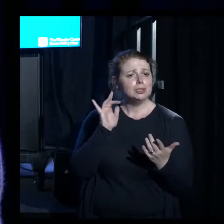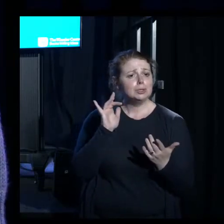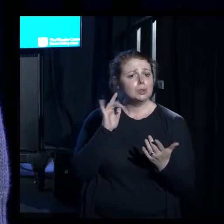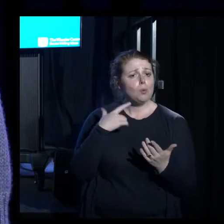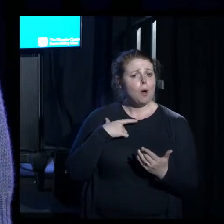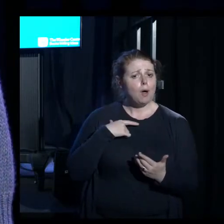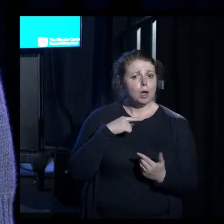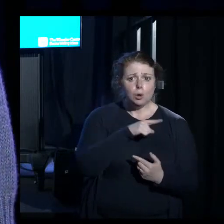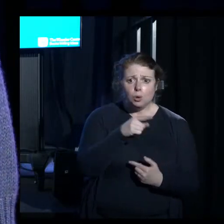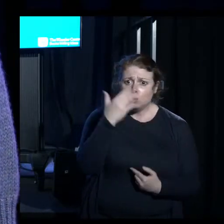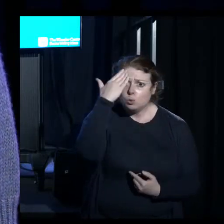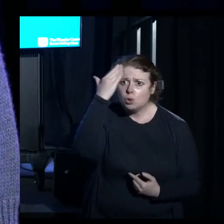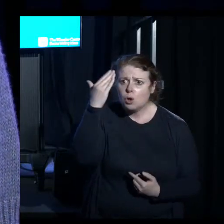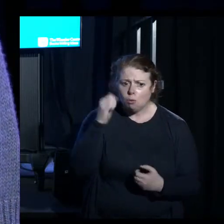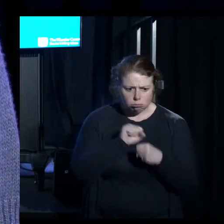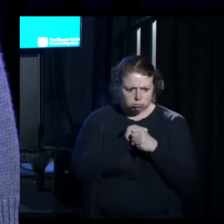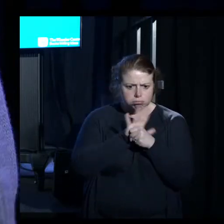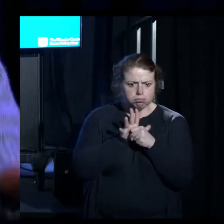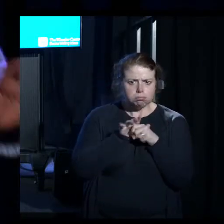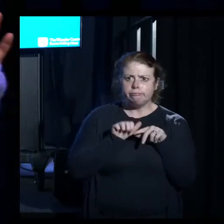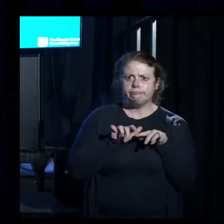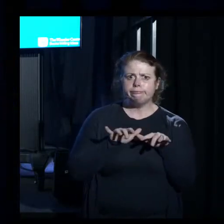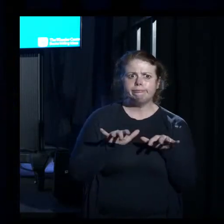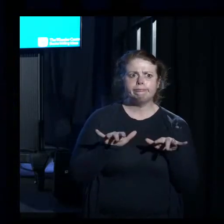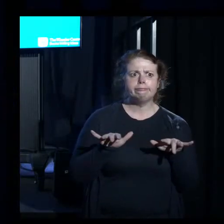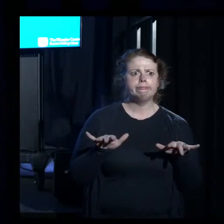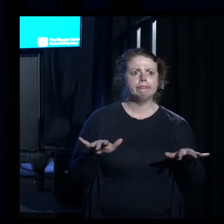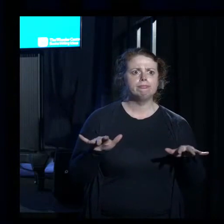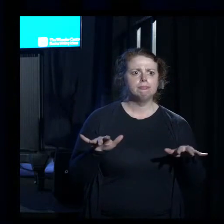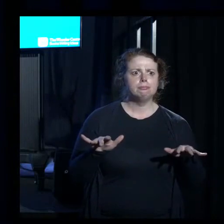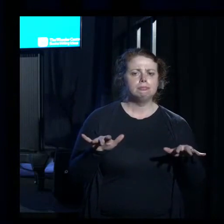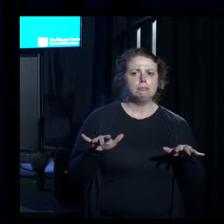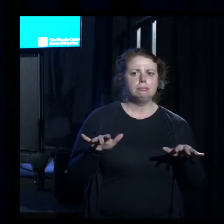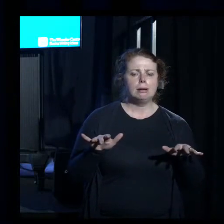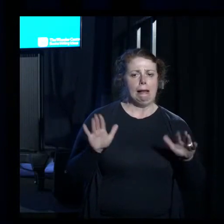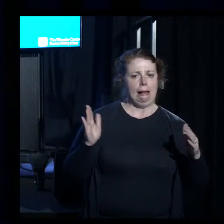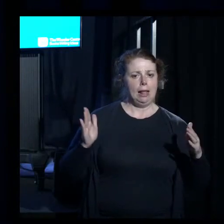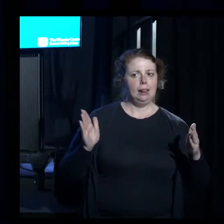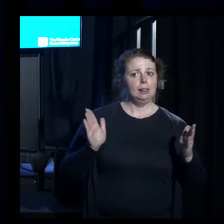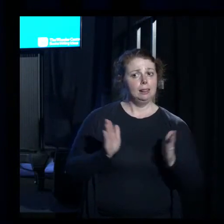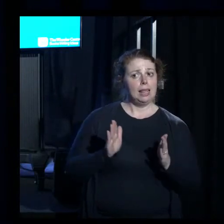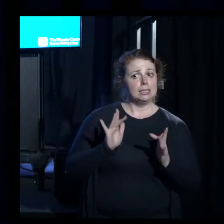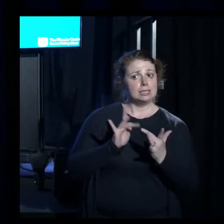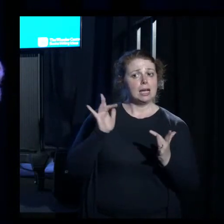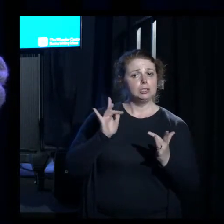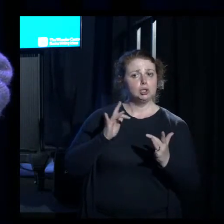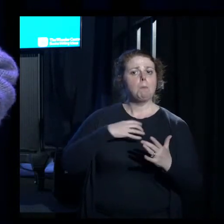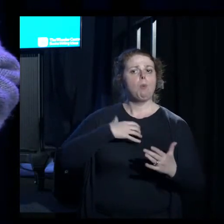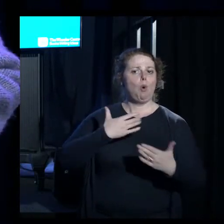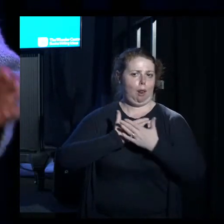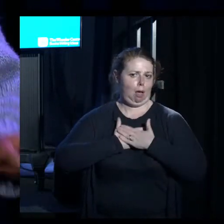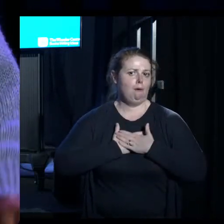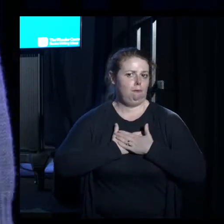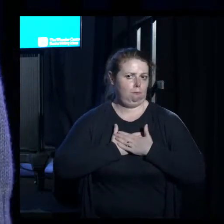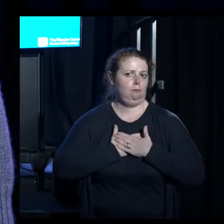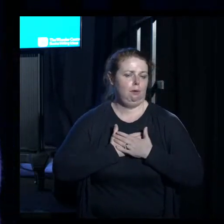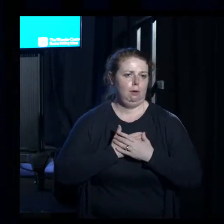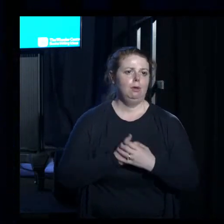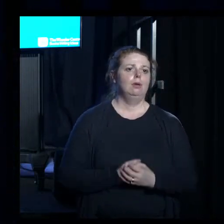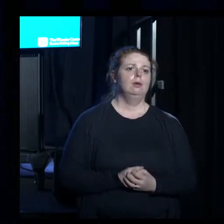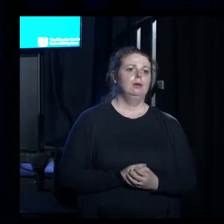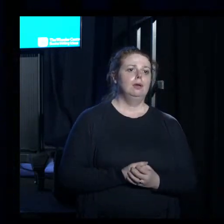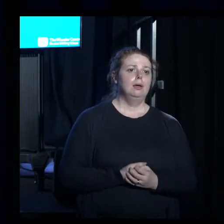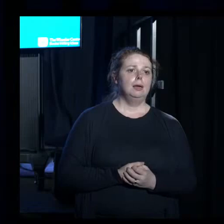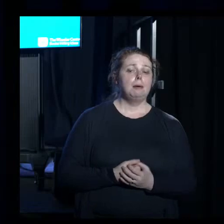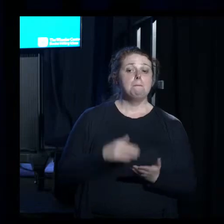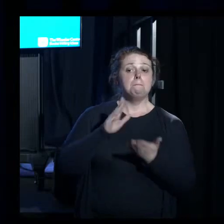know, there's a virus going round, and less is love, baby, less is love.